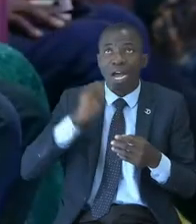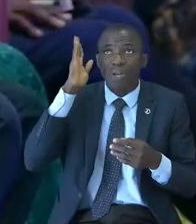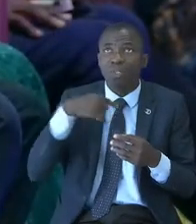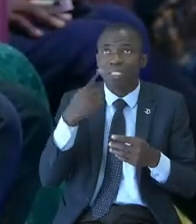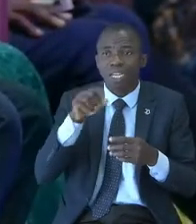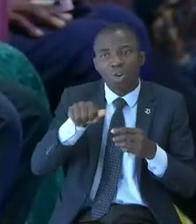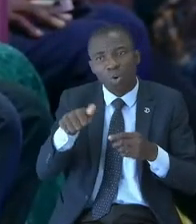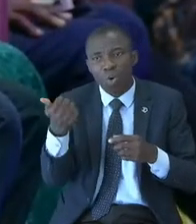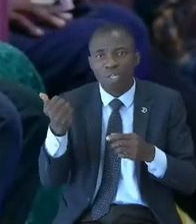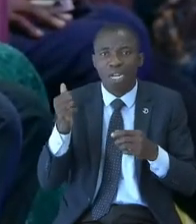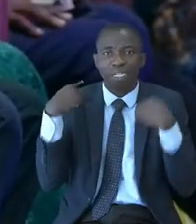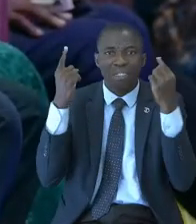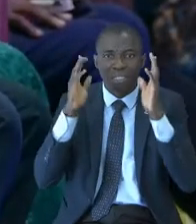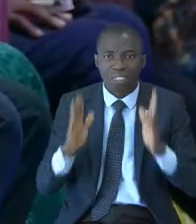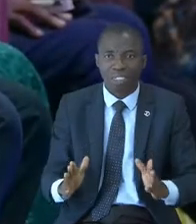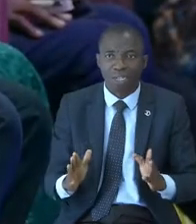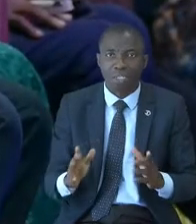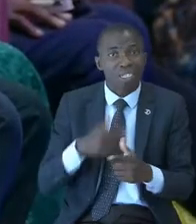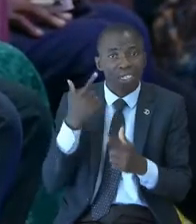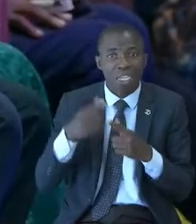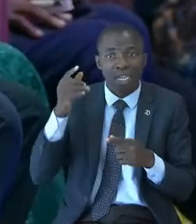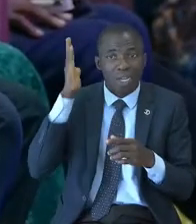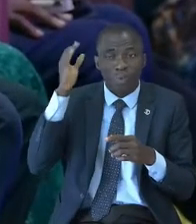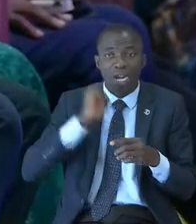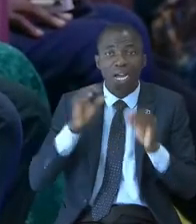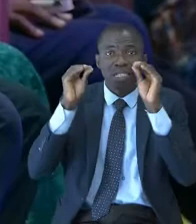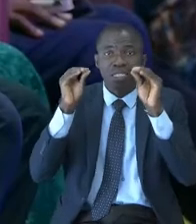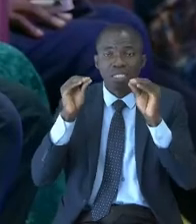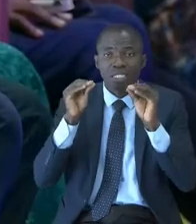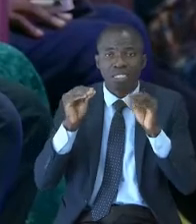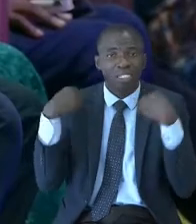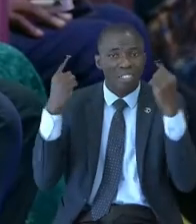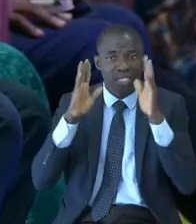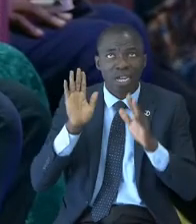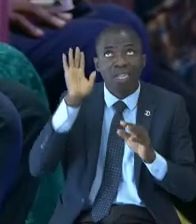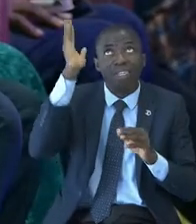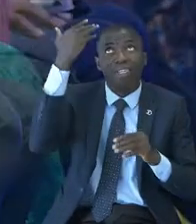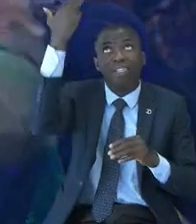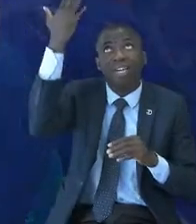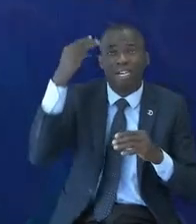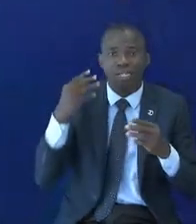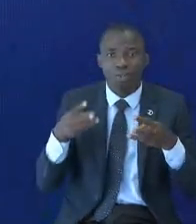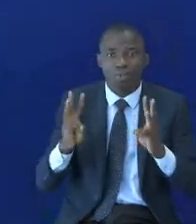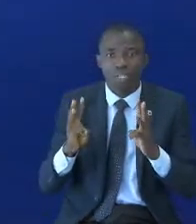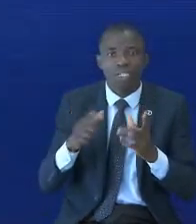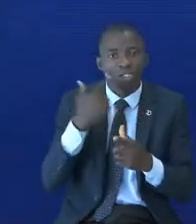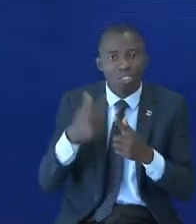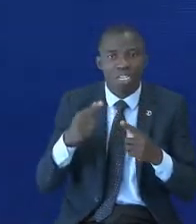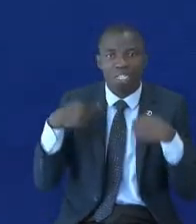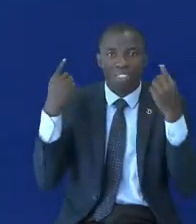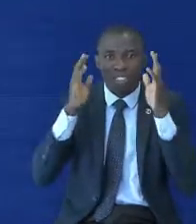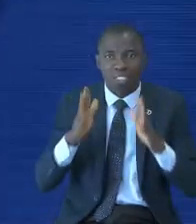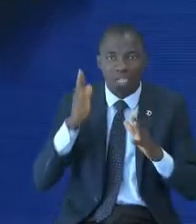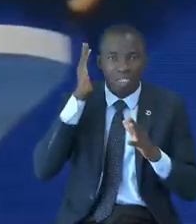other sinners, then will I teach transgressors thy ways, and sinners shall be